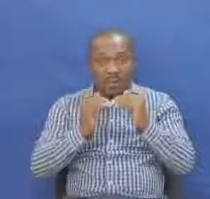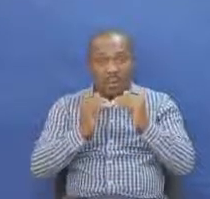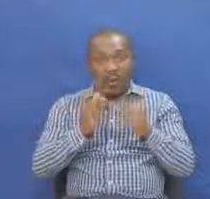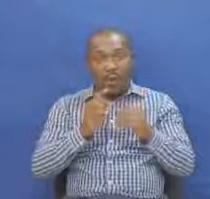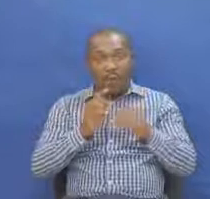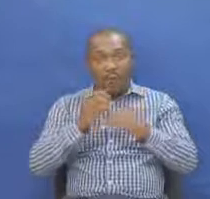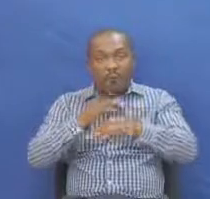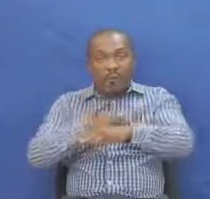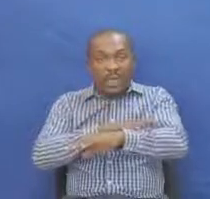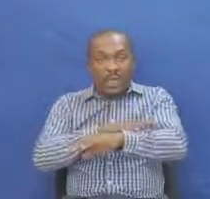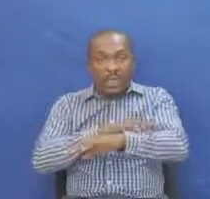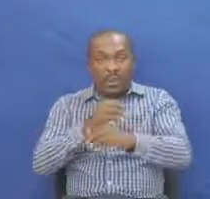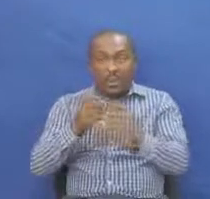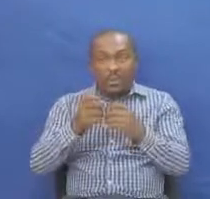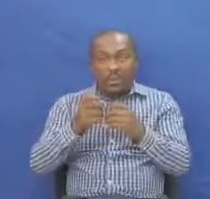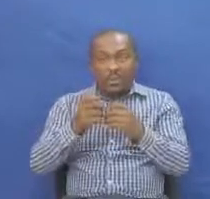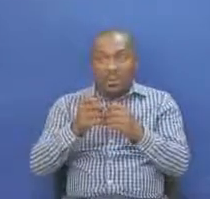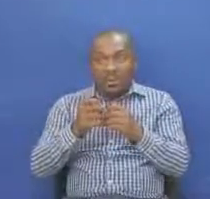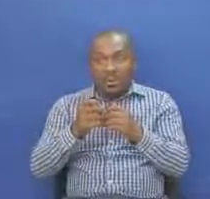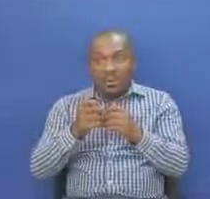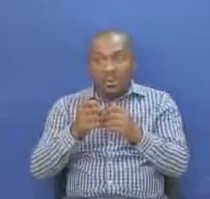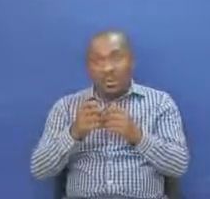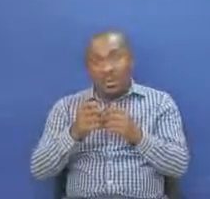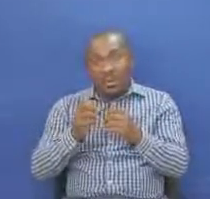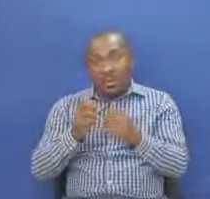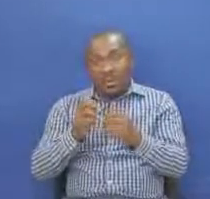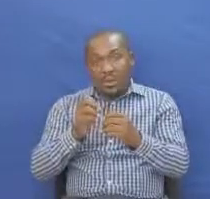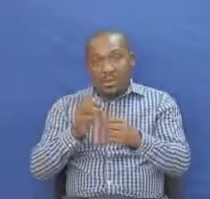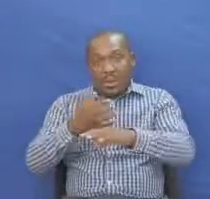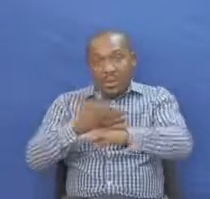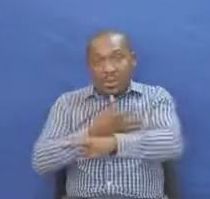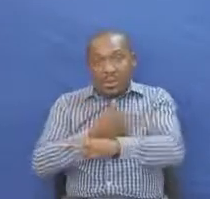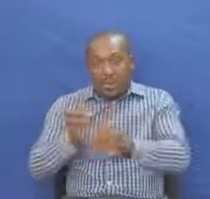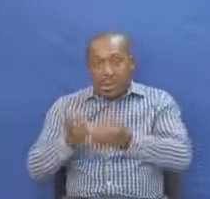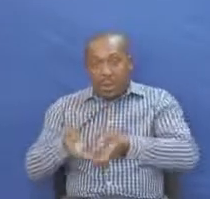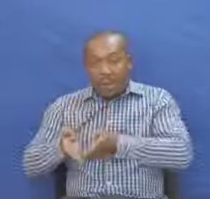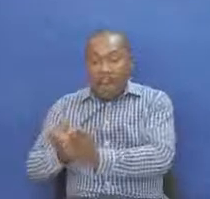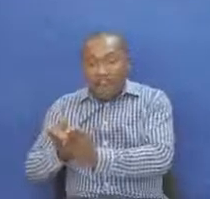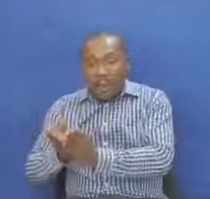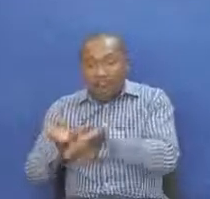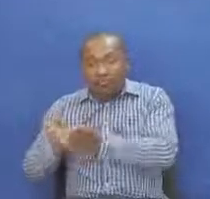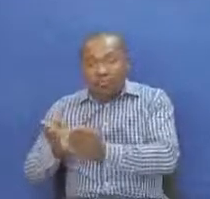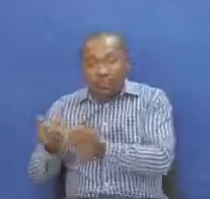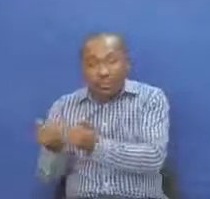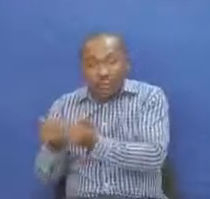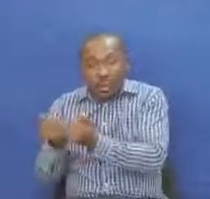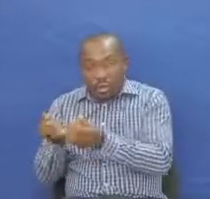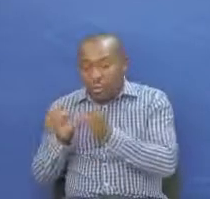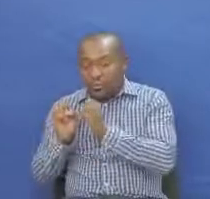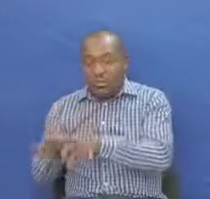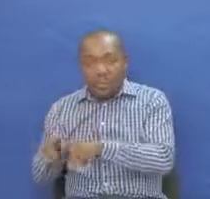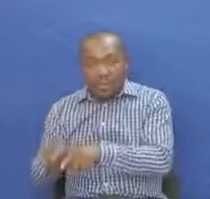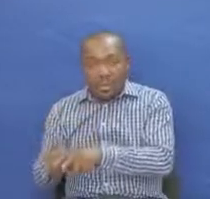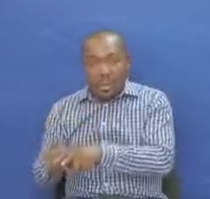of cell increase, I mean those cells which are born, the new cell being produced, the rate of cell